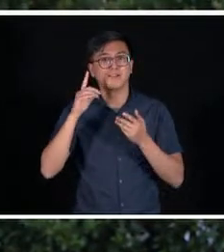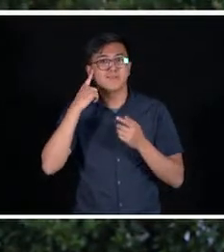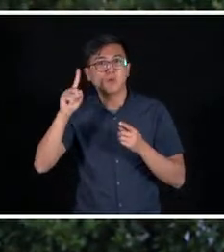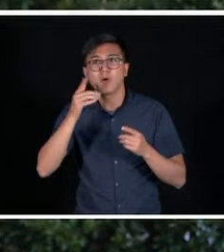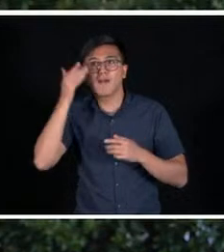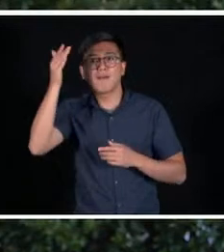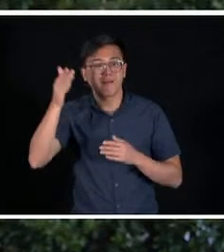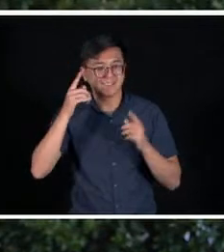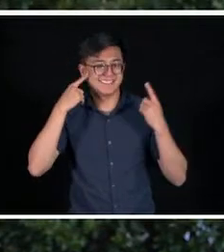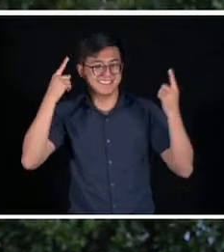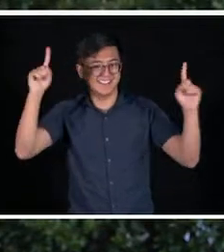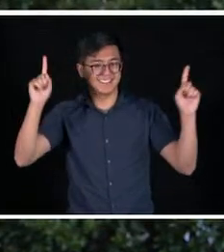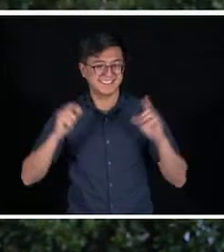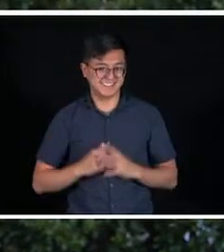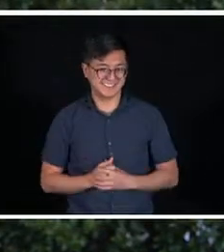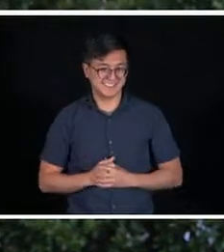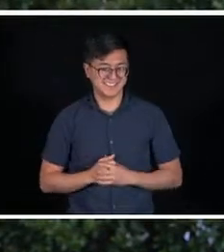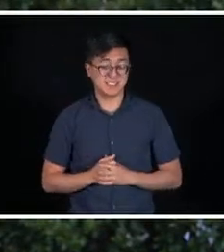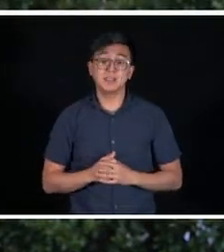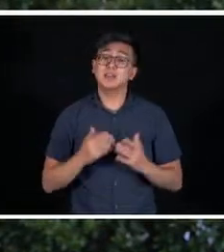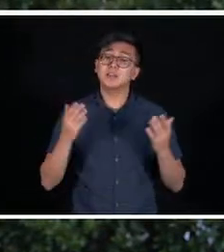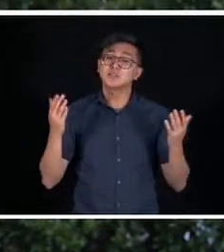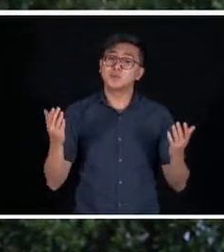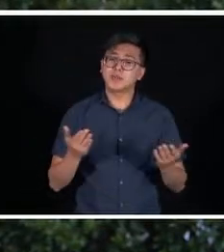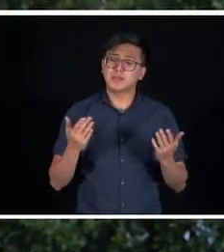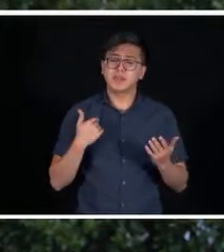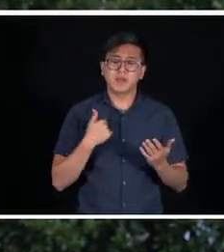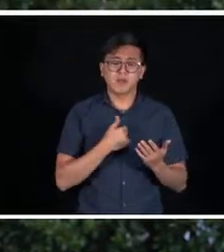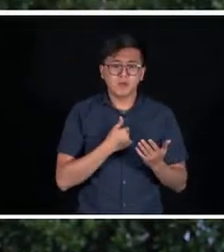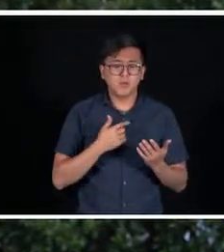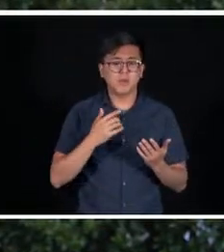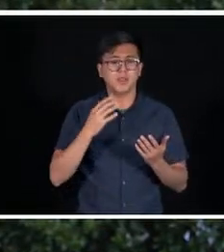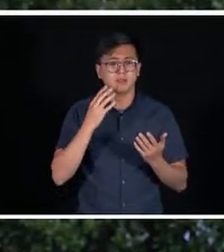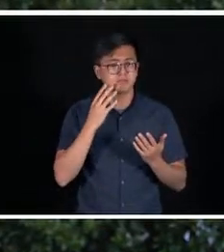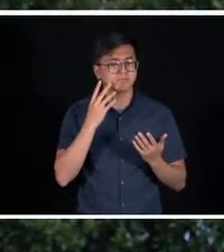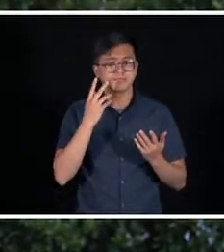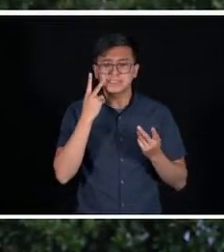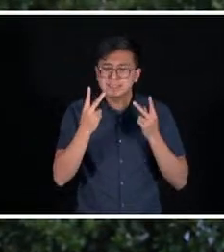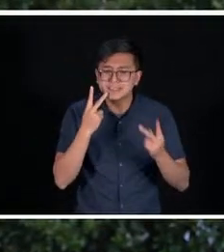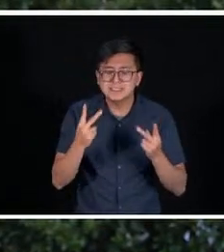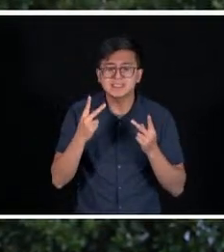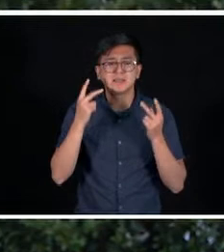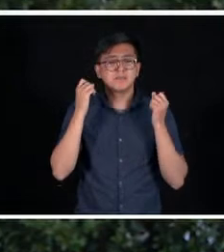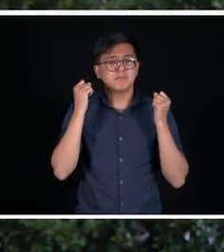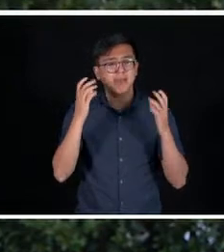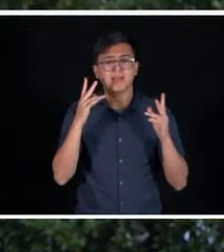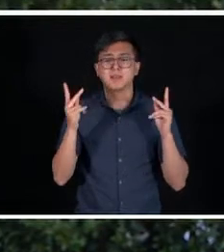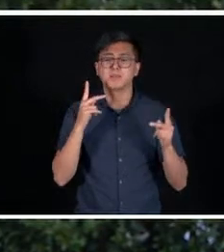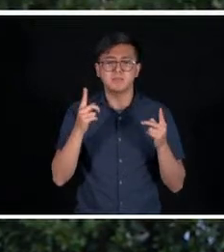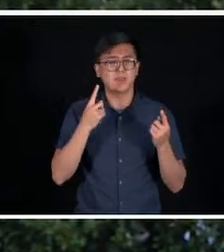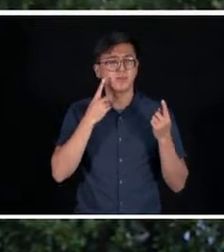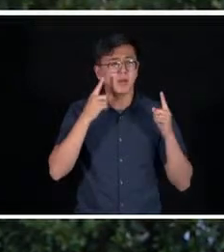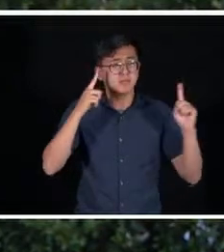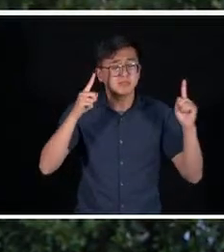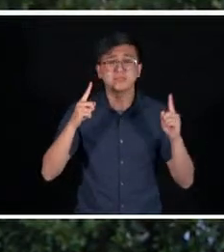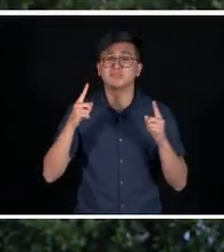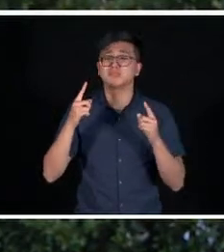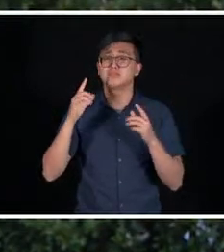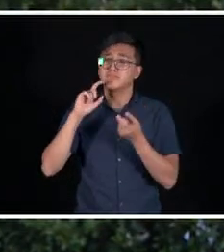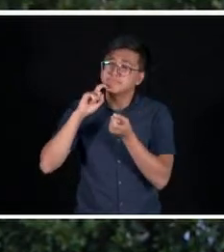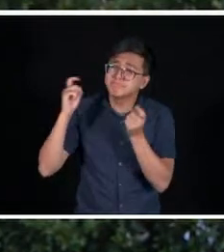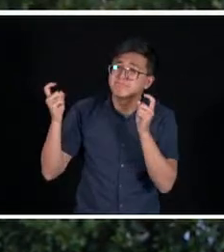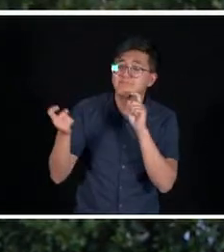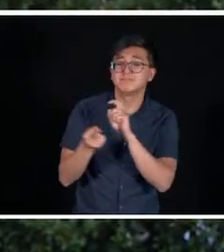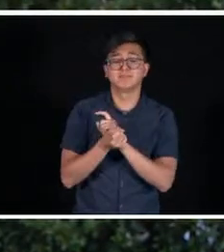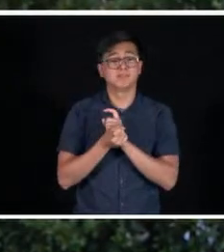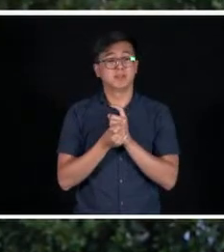Here, we witness countless stories of triumph and transformation, where students